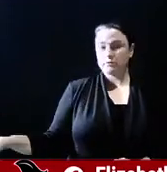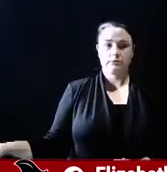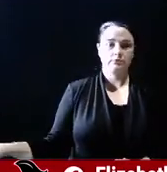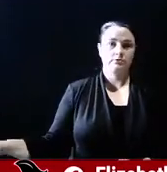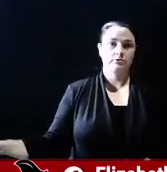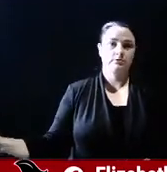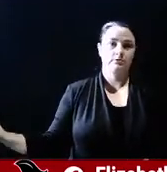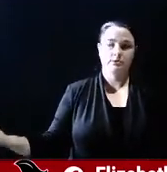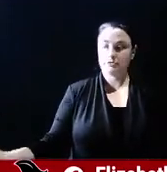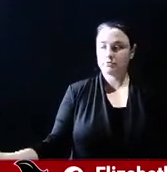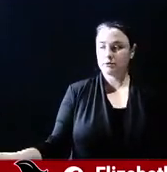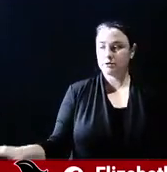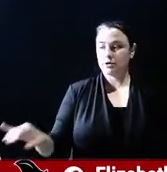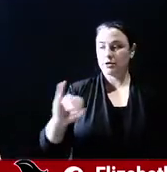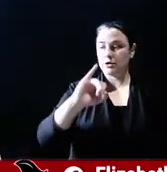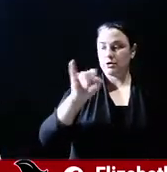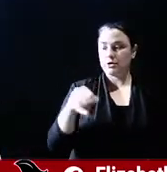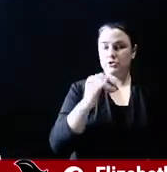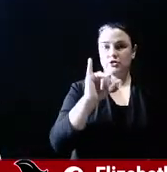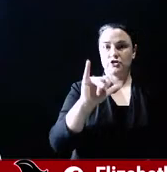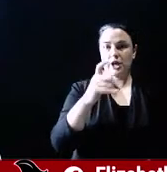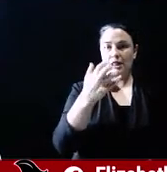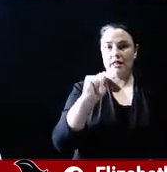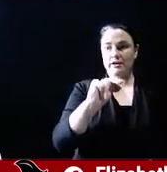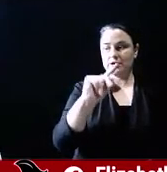Jalen Lamont Thompson.